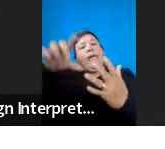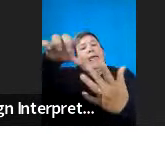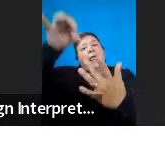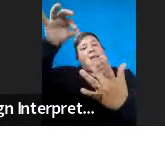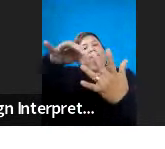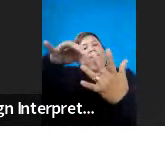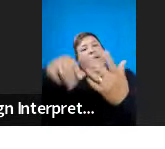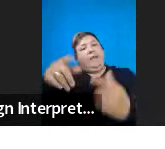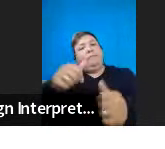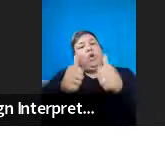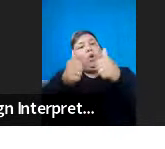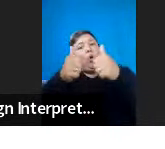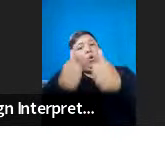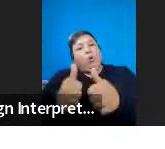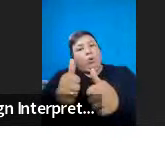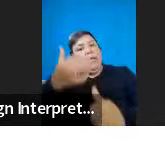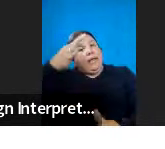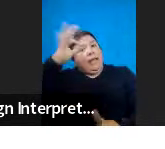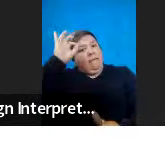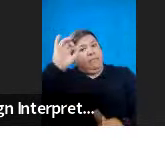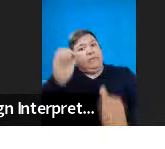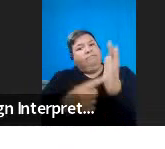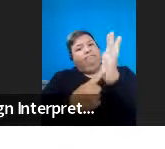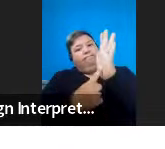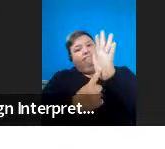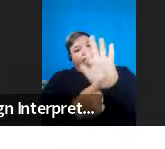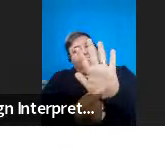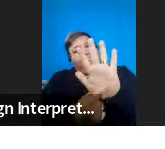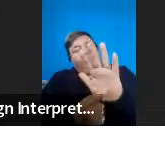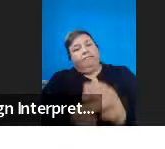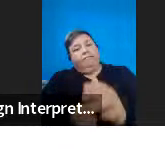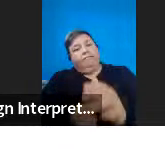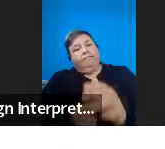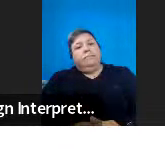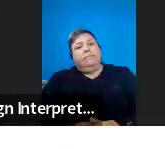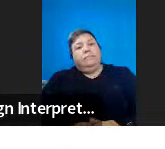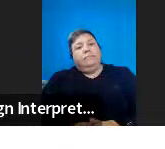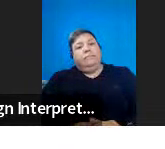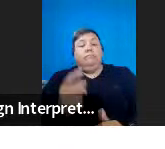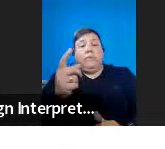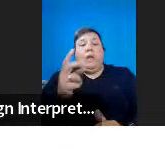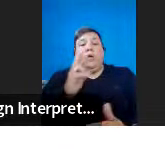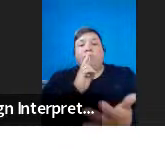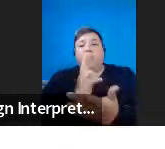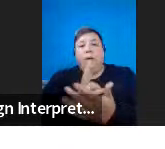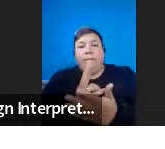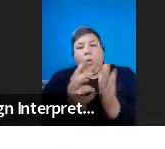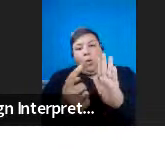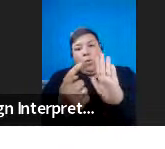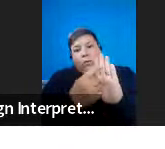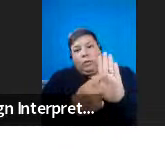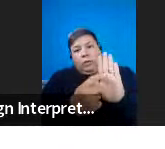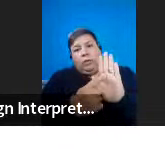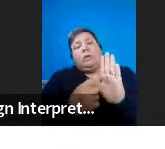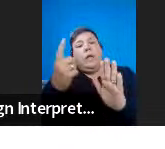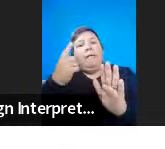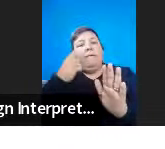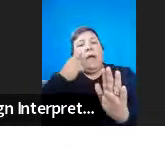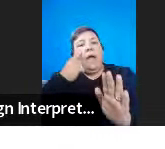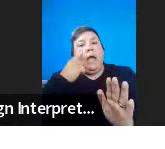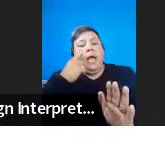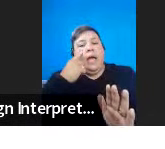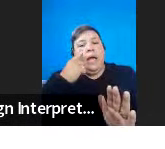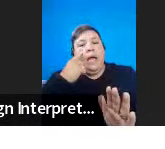good corporate governance. We all adhere to the King report, and we then advise as well and guide everyone to ensure